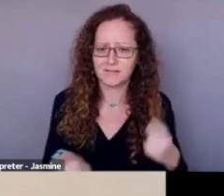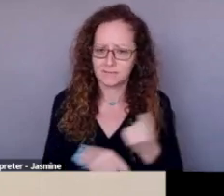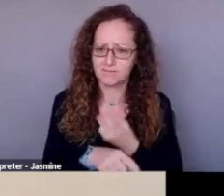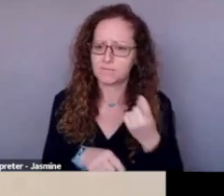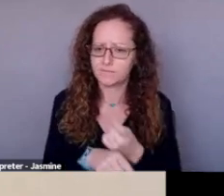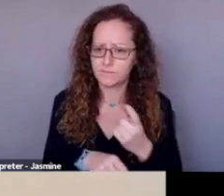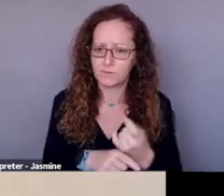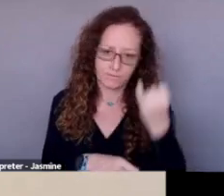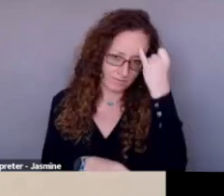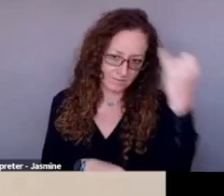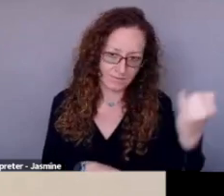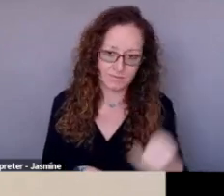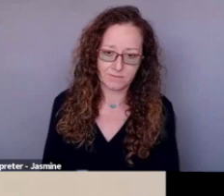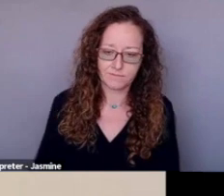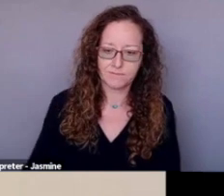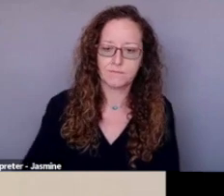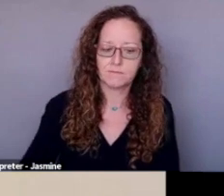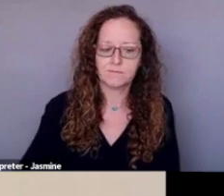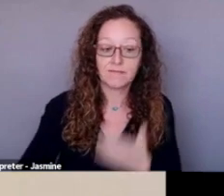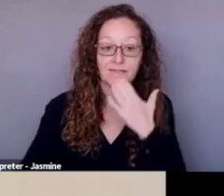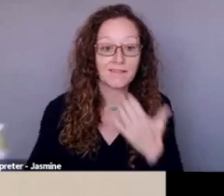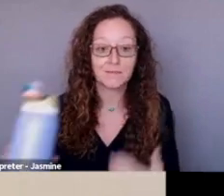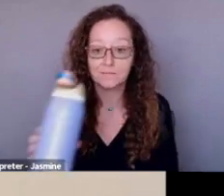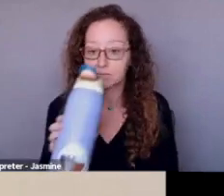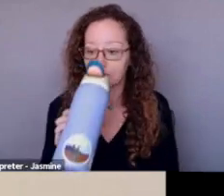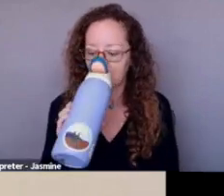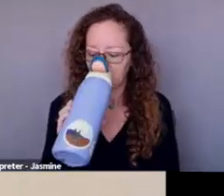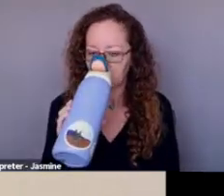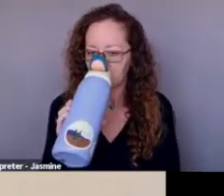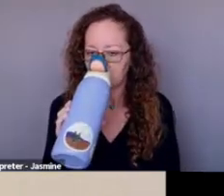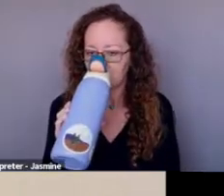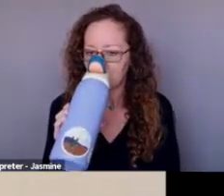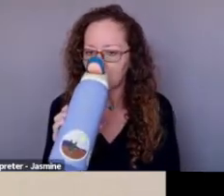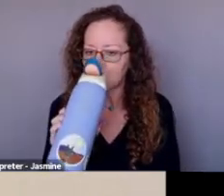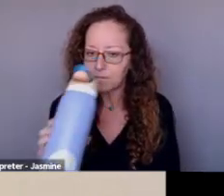appropriate idea. So thank you for sharing that.